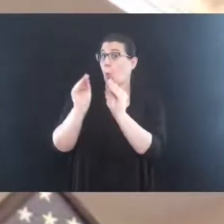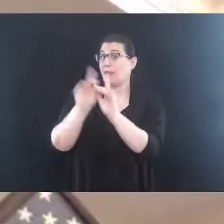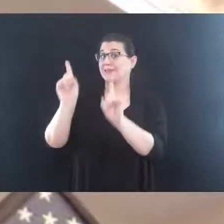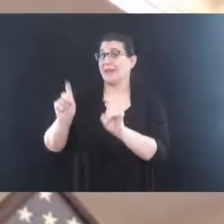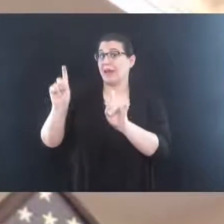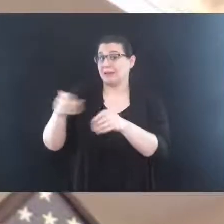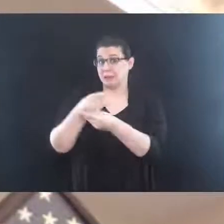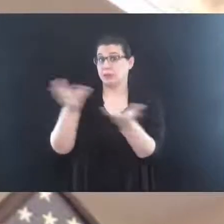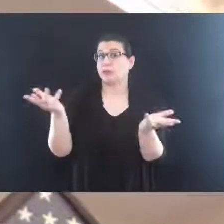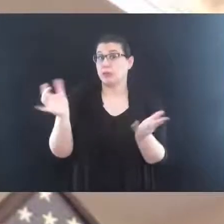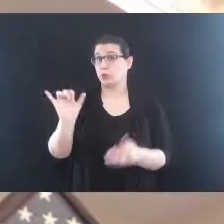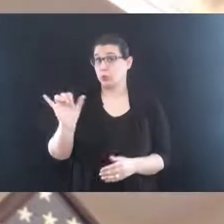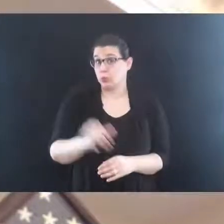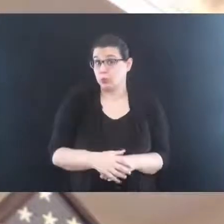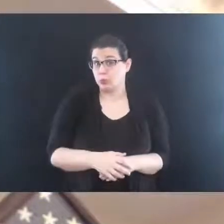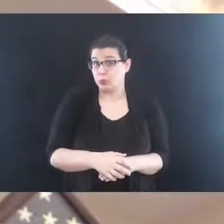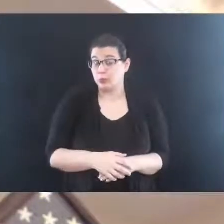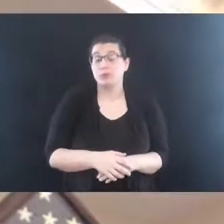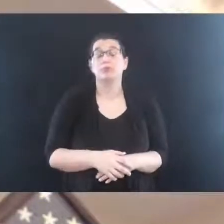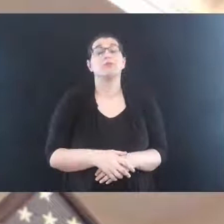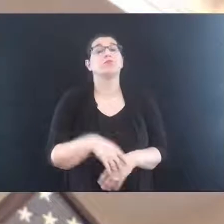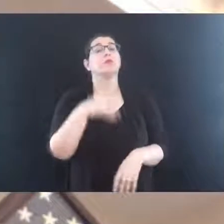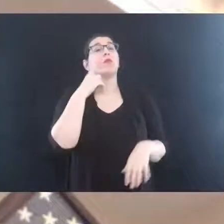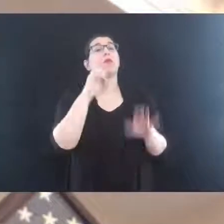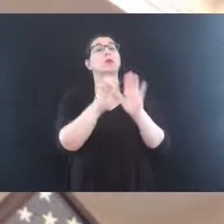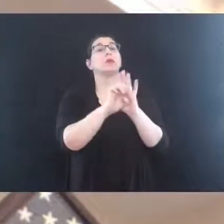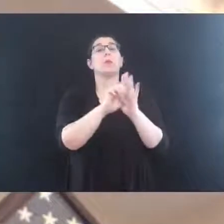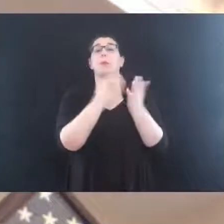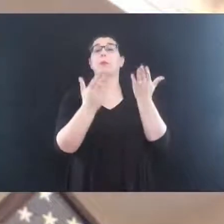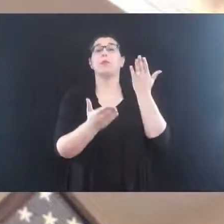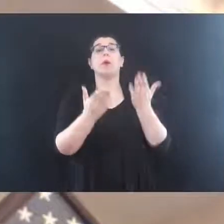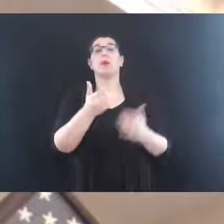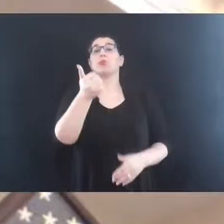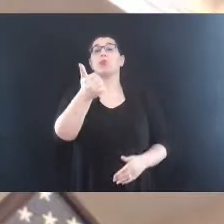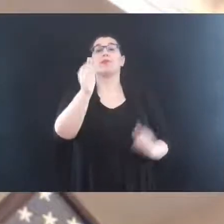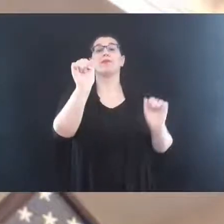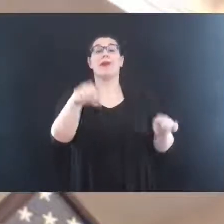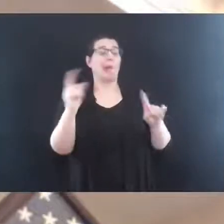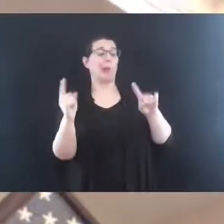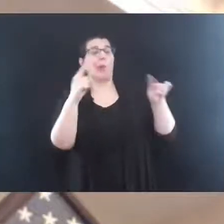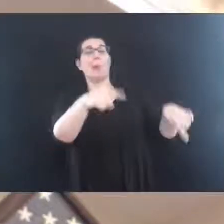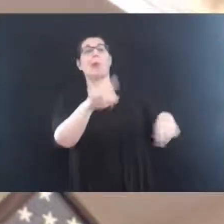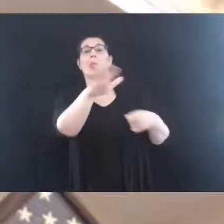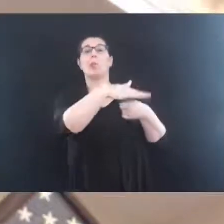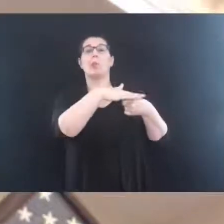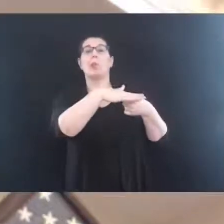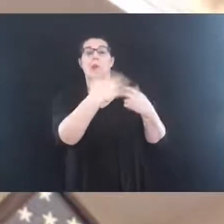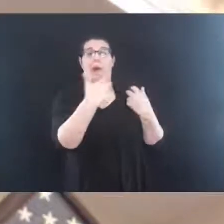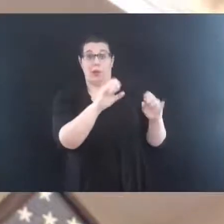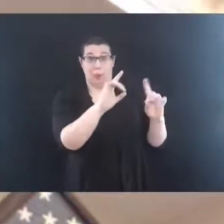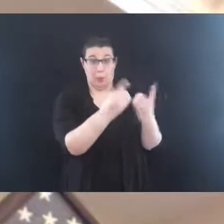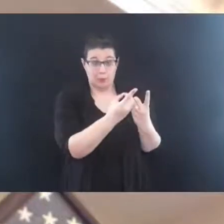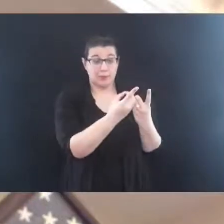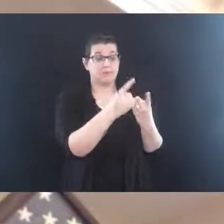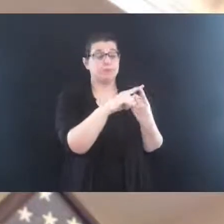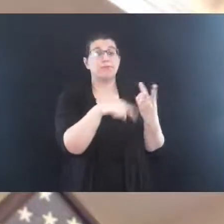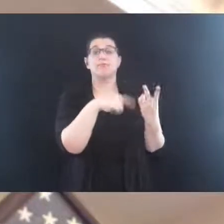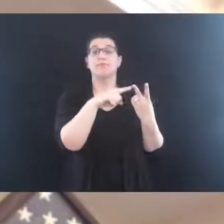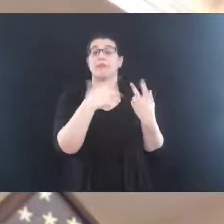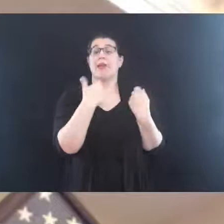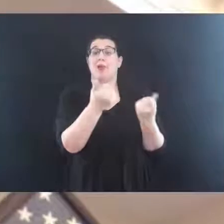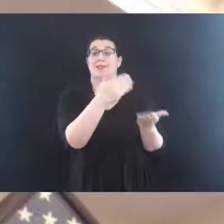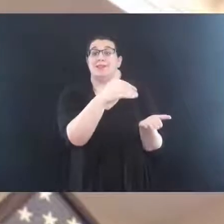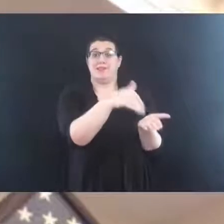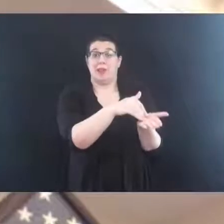capability. So, for example, an individual could go to a local health department, a local health center